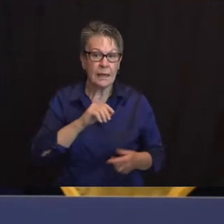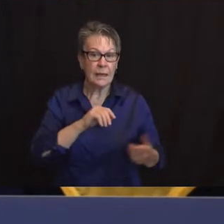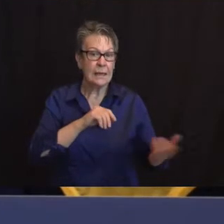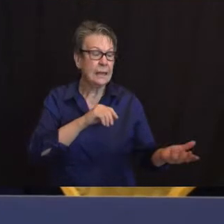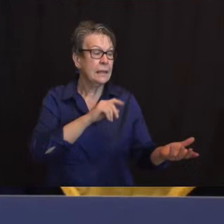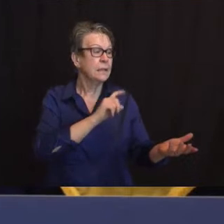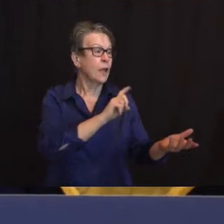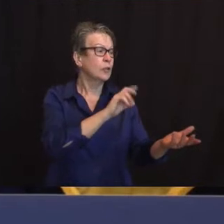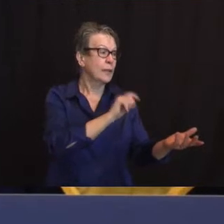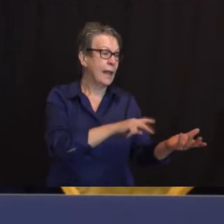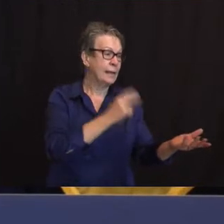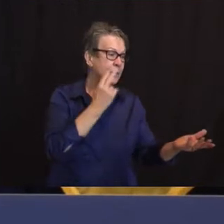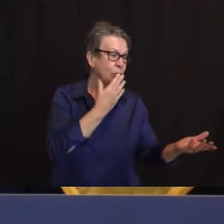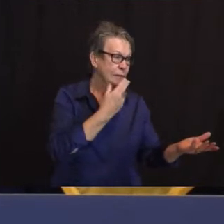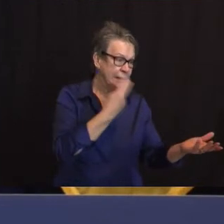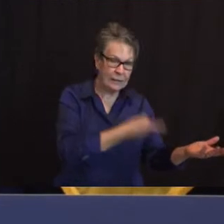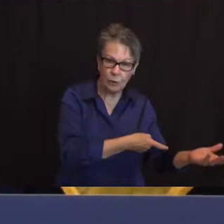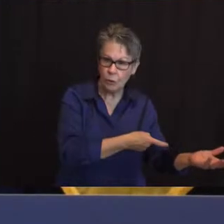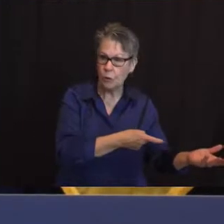single or plural? NJ